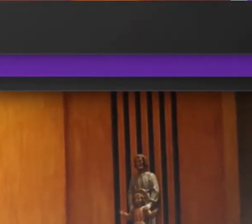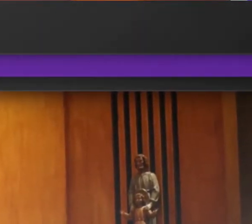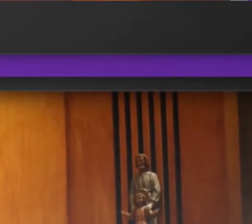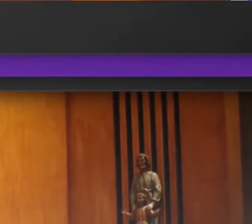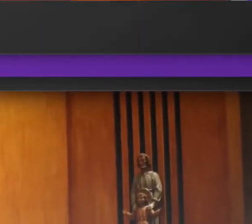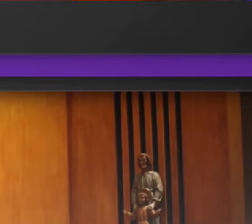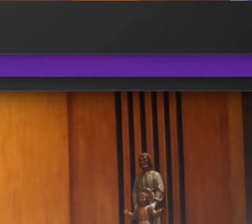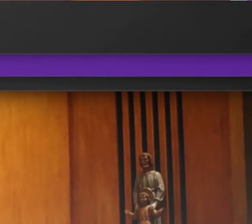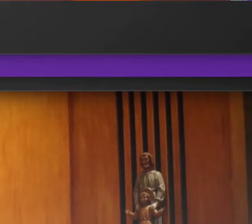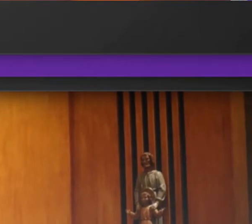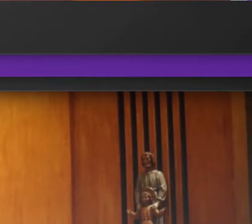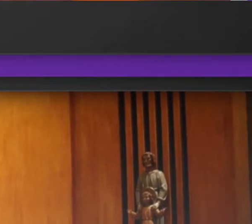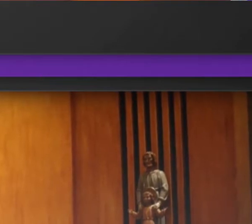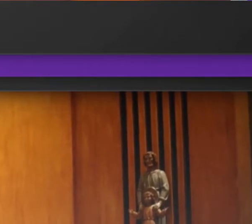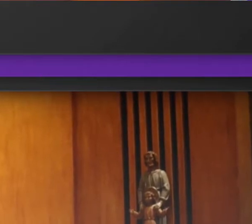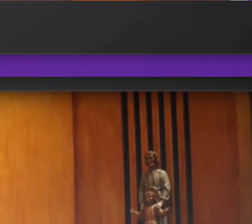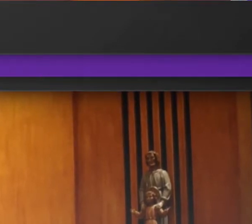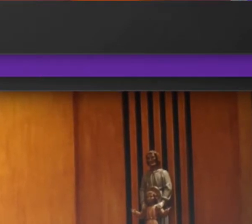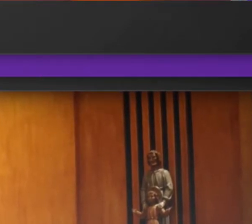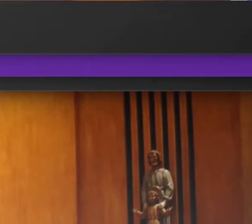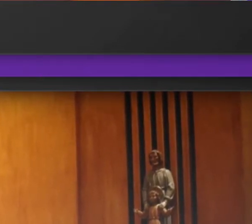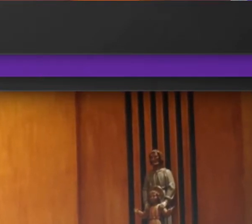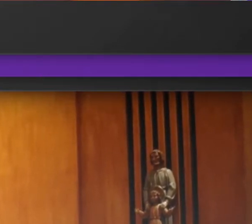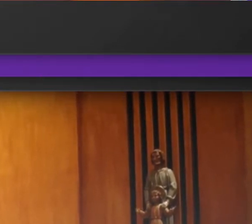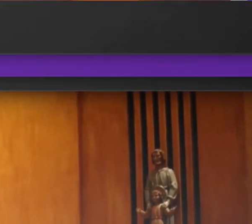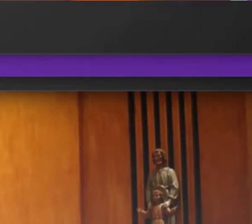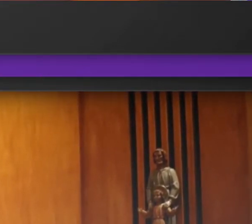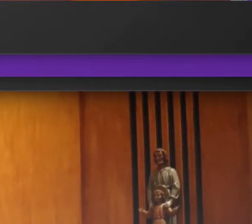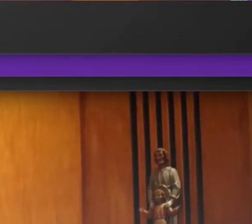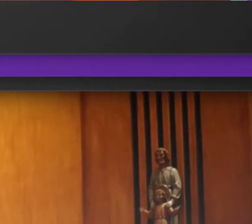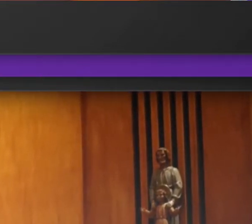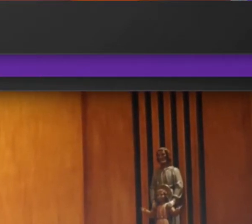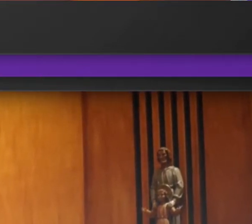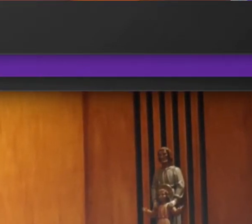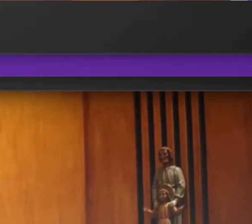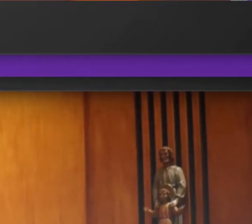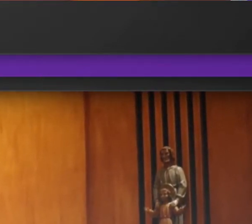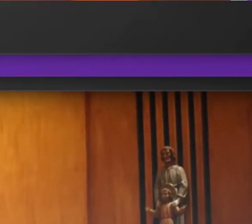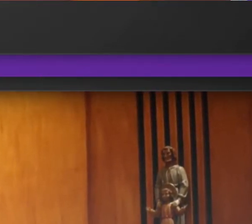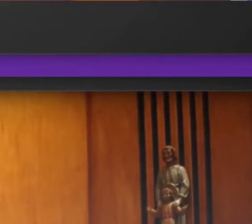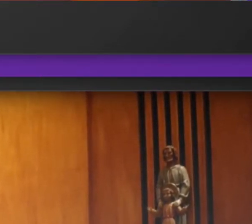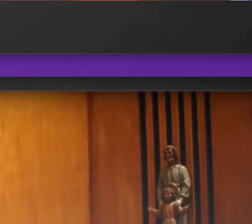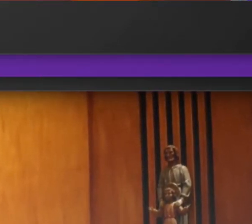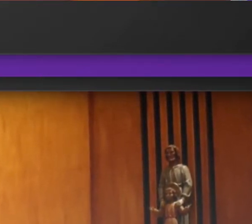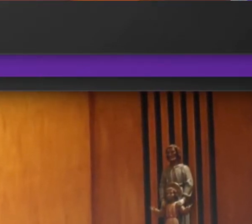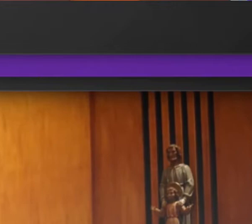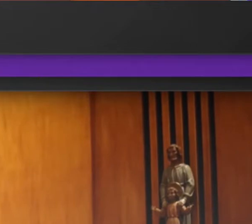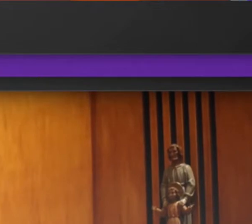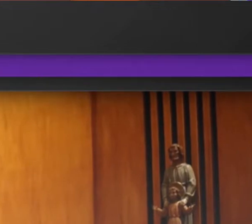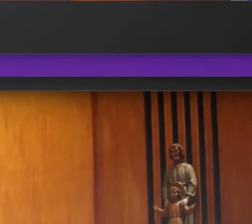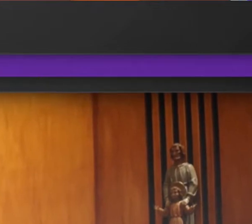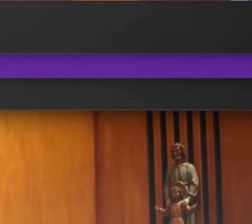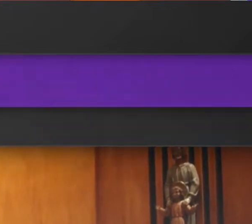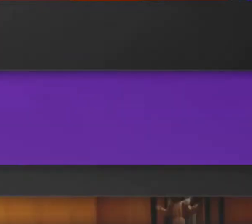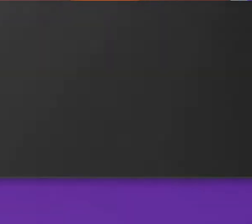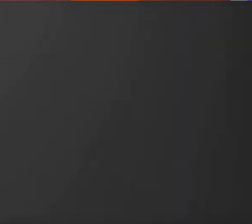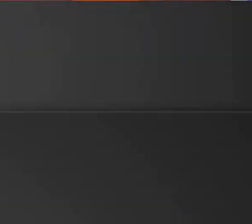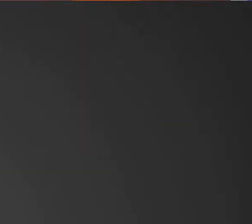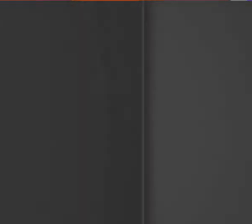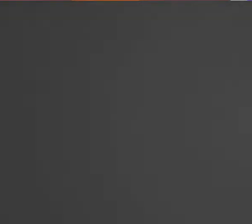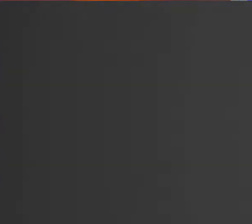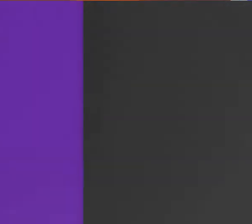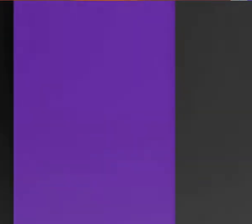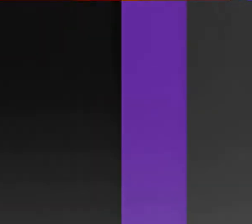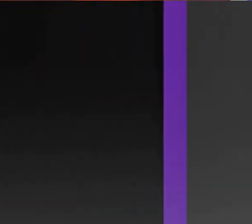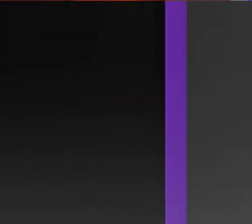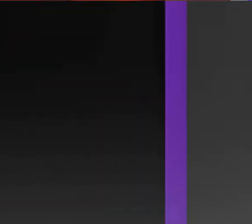to extremely cold temperatures, it is almost impossible to keep a comfortable temperature in such a large space, but particularly the church